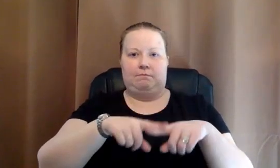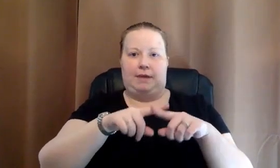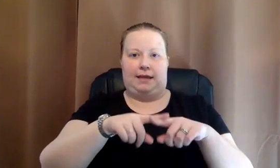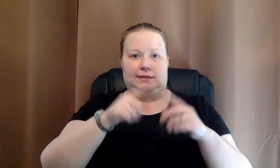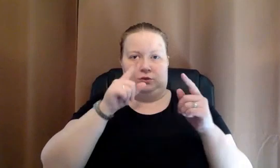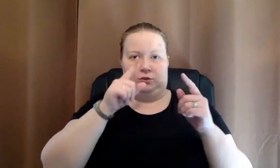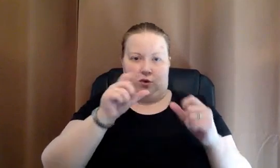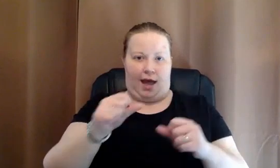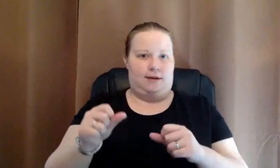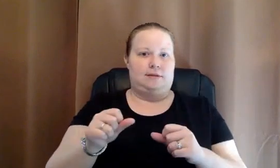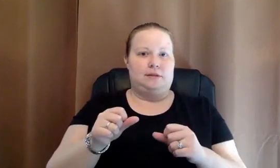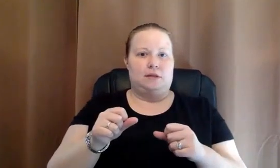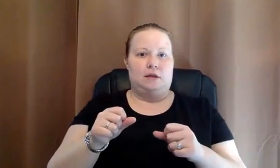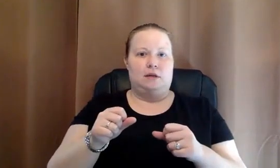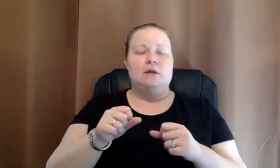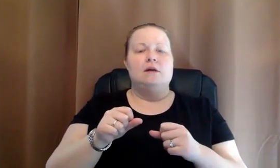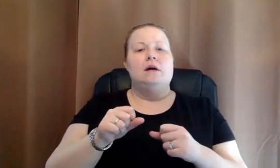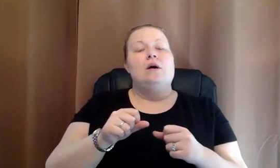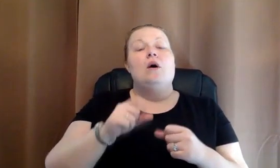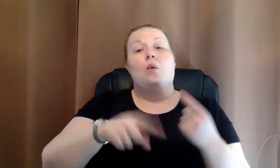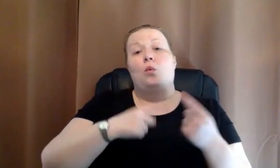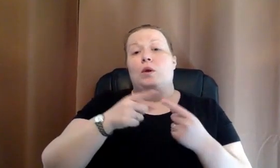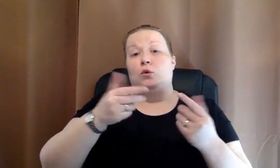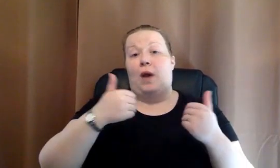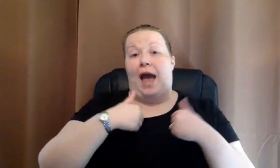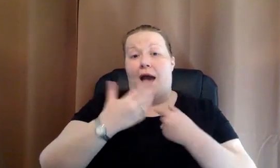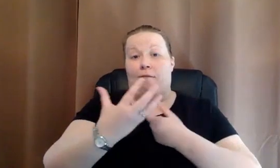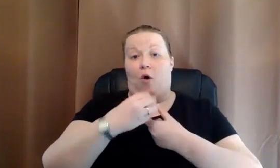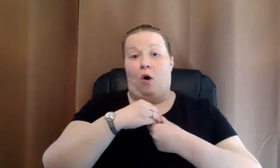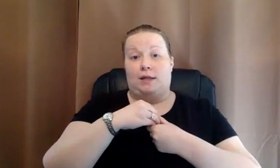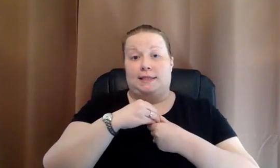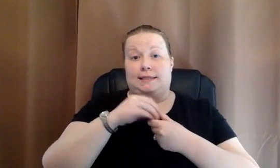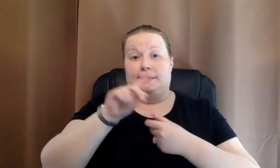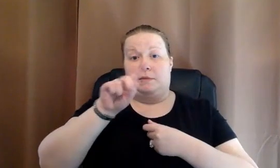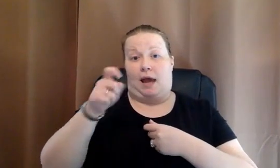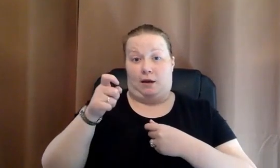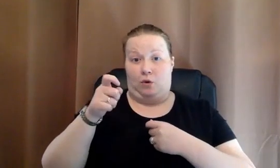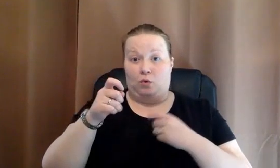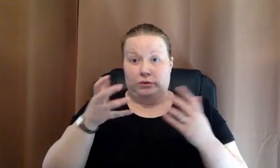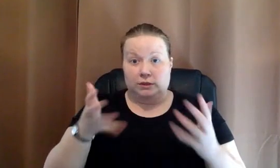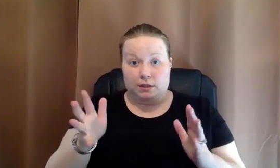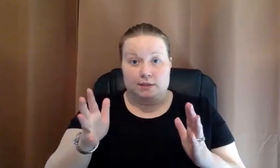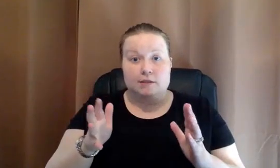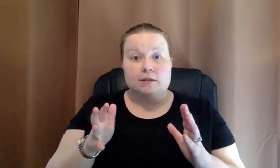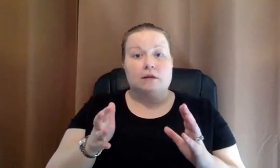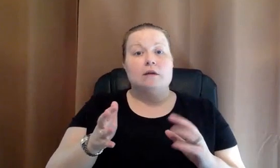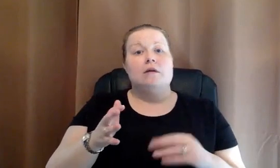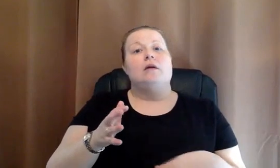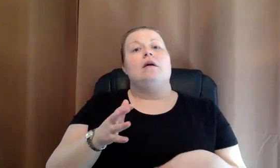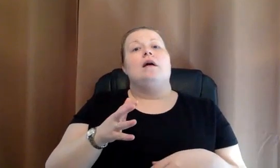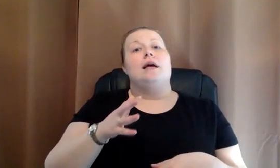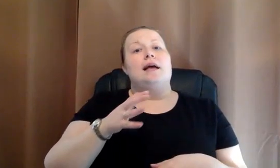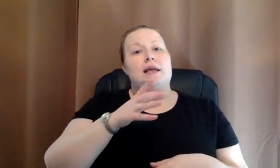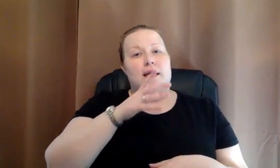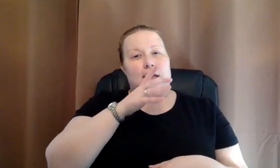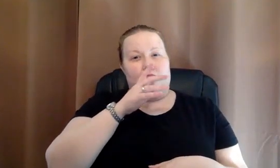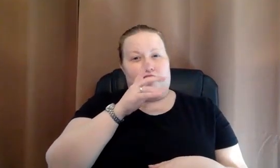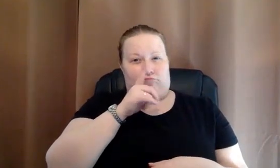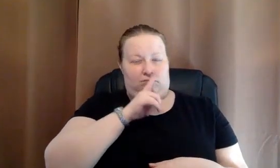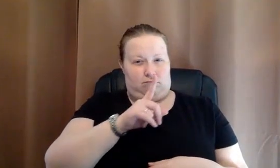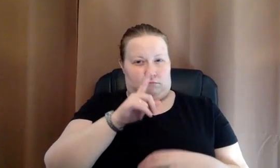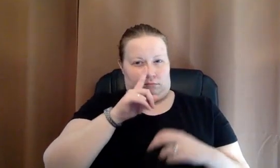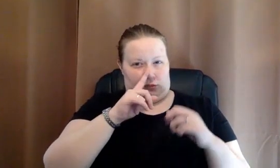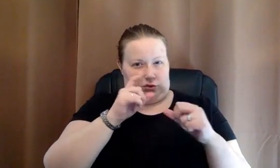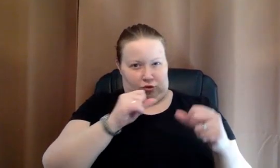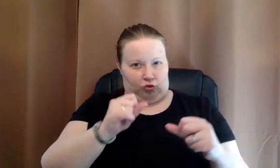strategy that once you have the autism diagnosis is, the strategy that